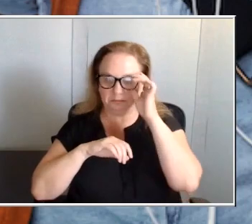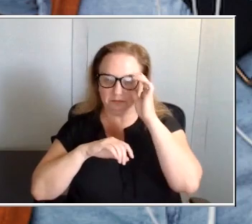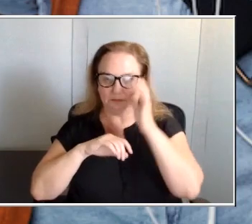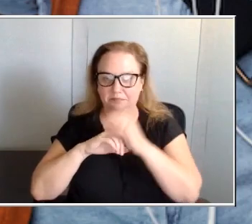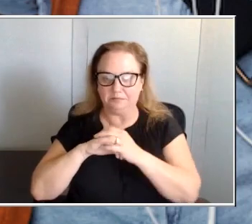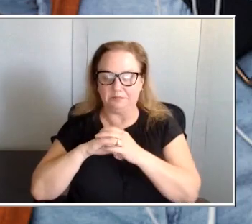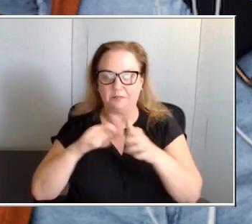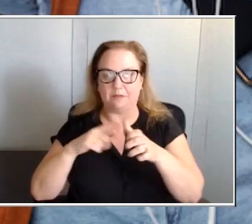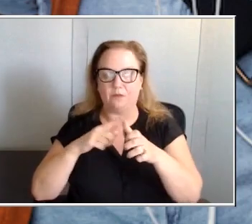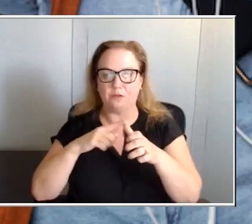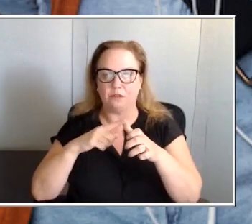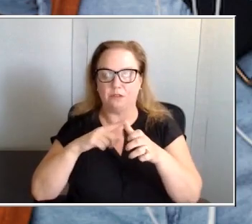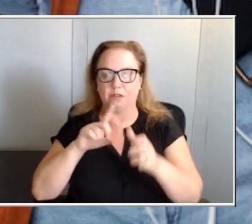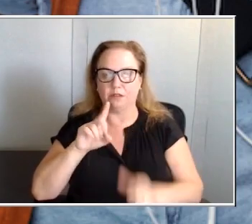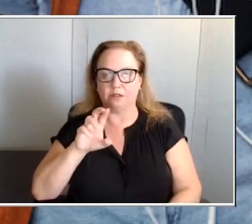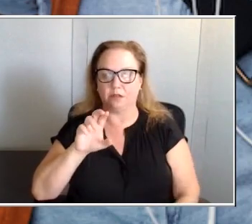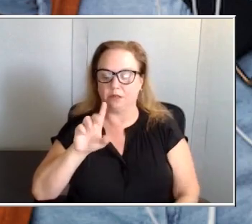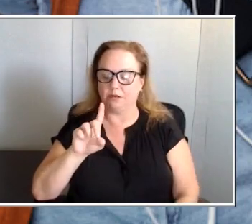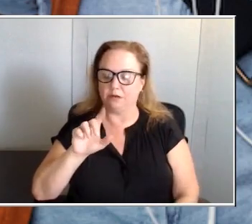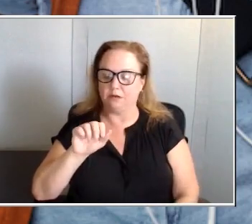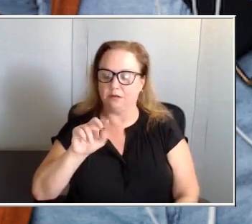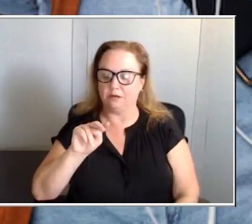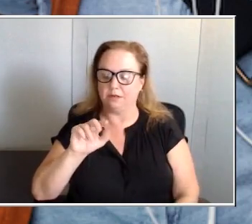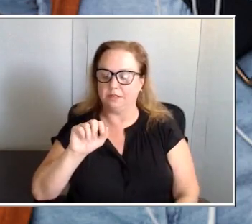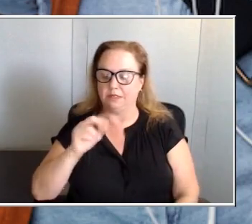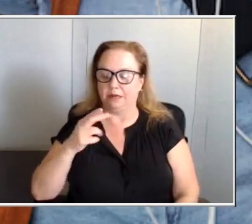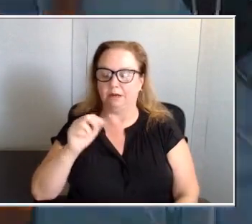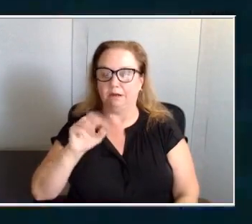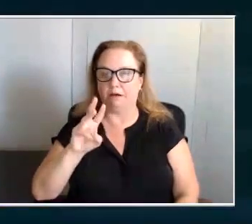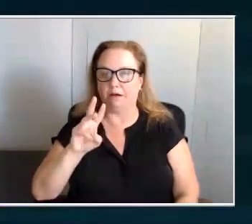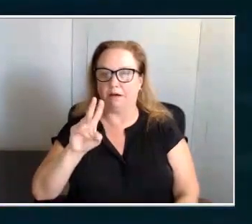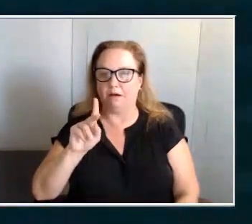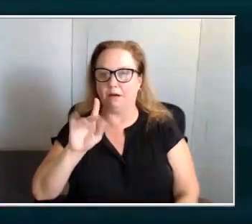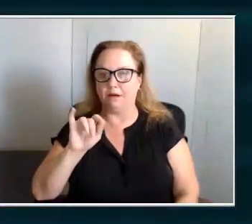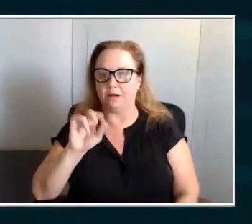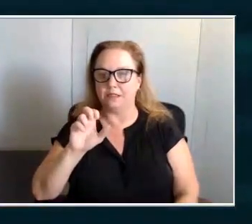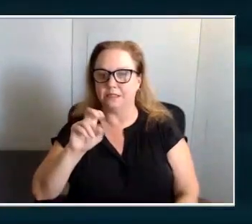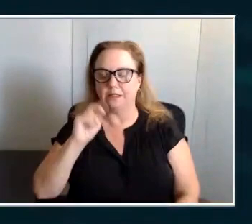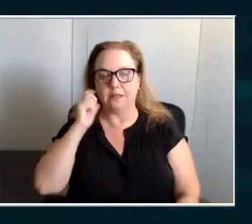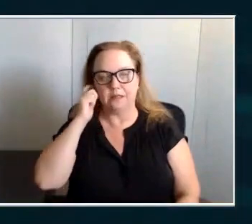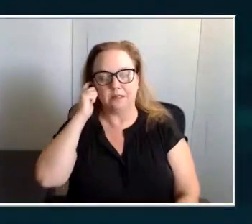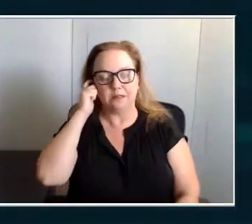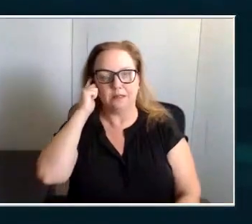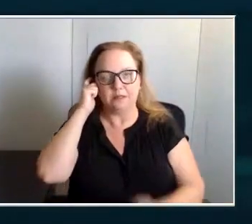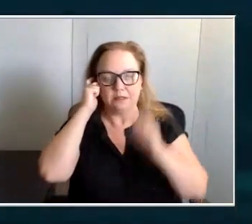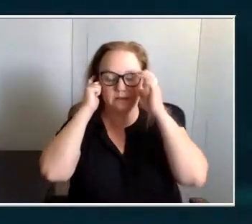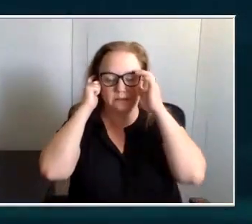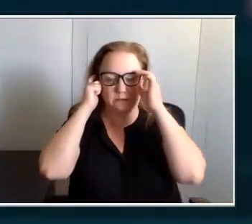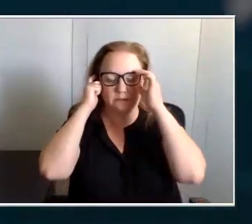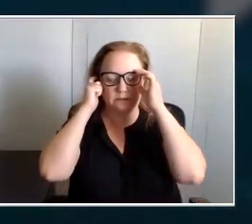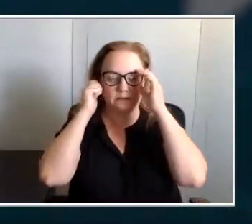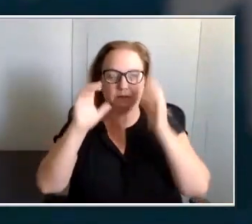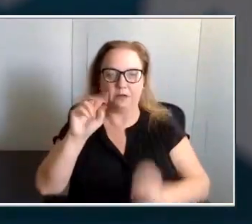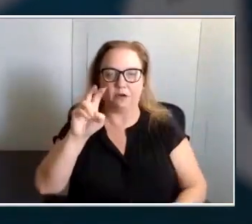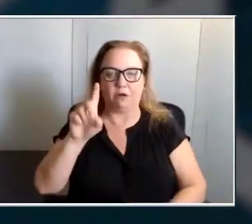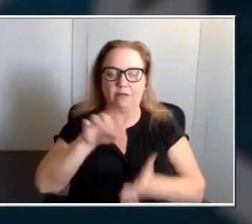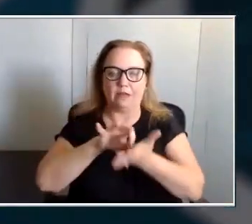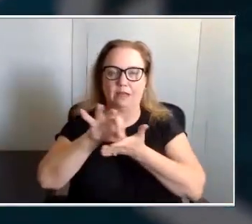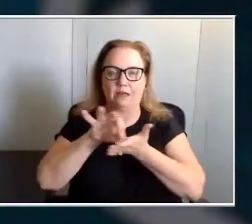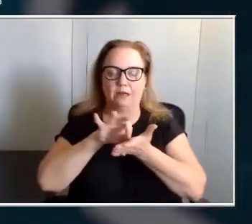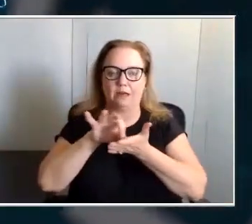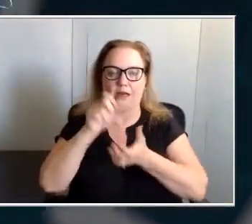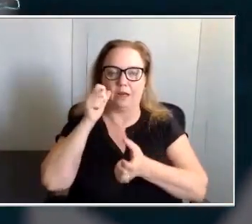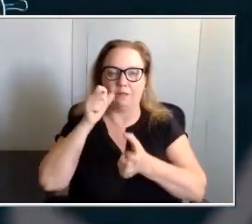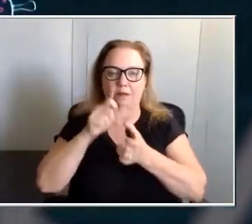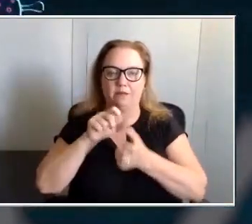going to check with Dr. Dana Hawkinson, Hawkeye, COVID count. Yeah, hi. Yeah, I know for me, when I was choosing my urologist,